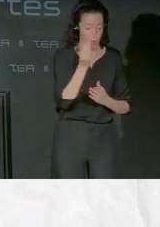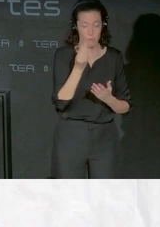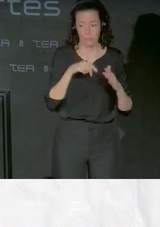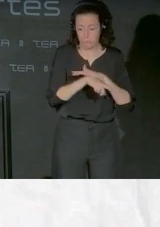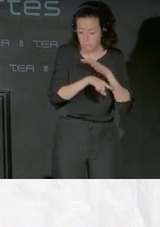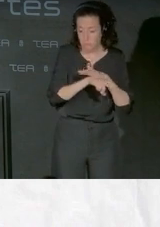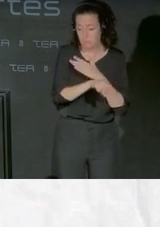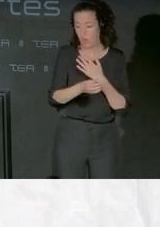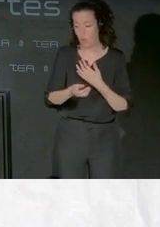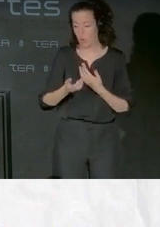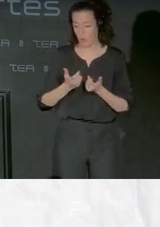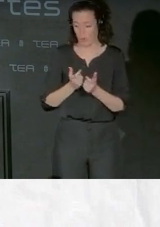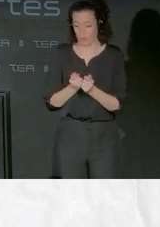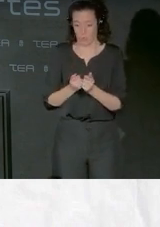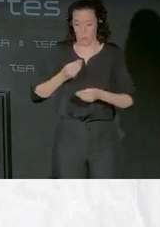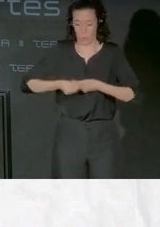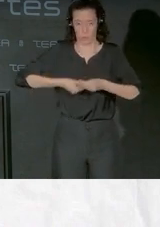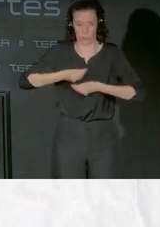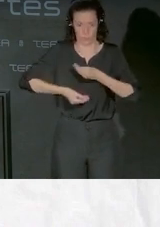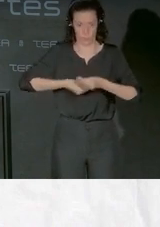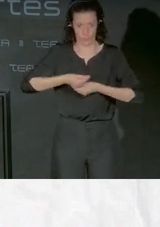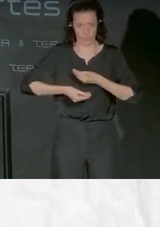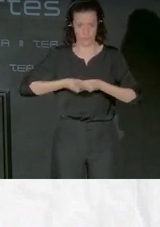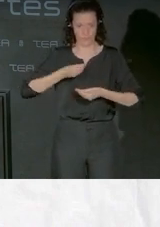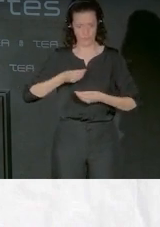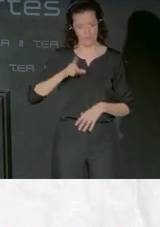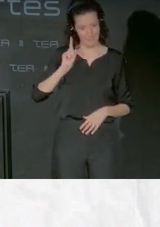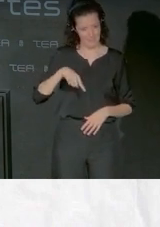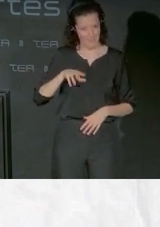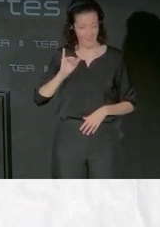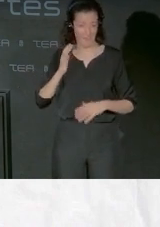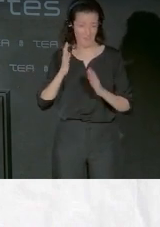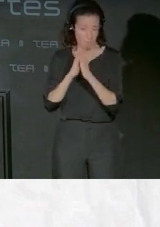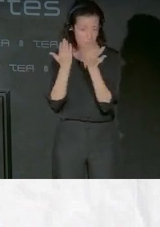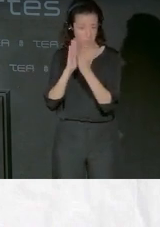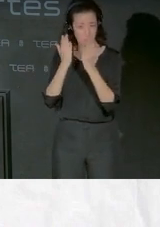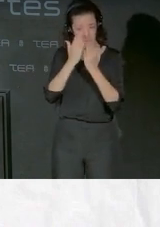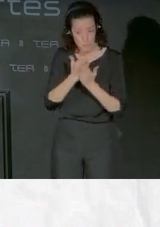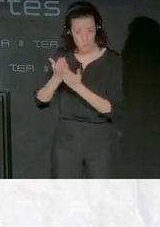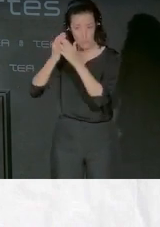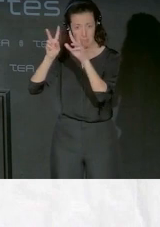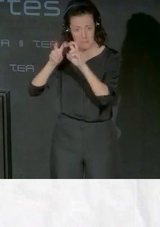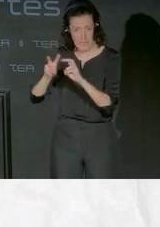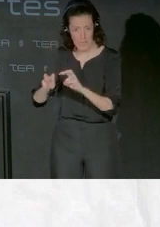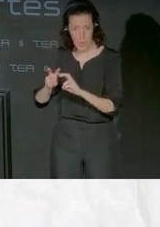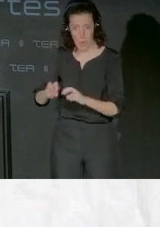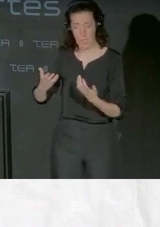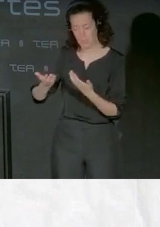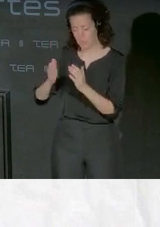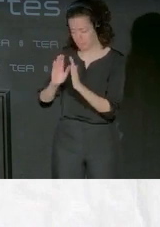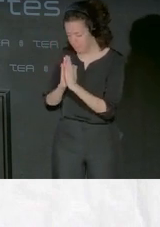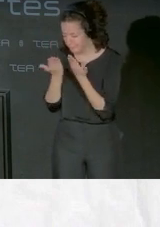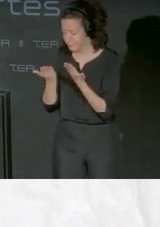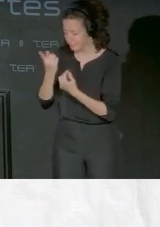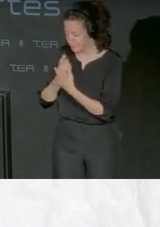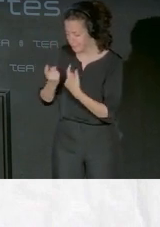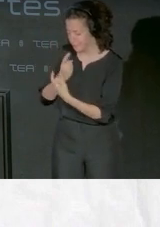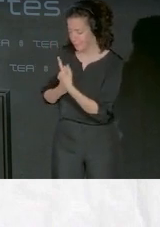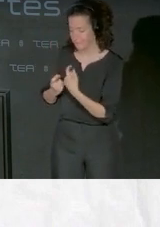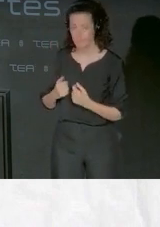literature, that sometimes the consumption dimension was not that well researched and